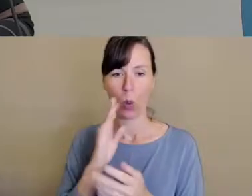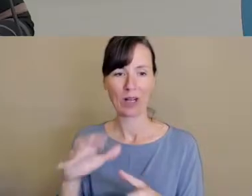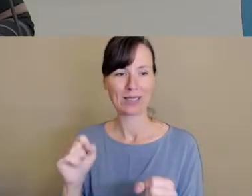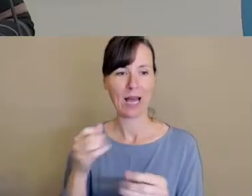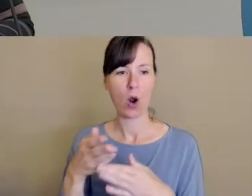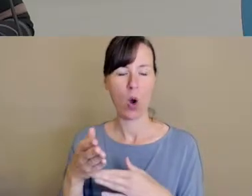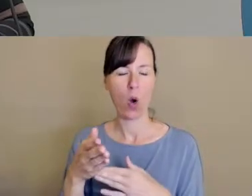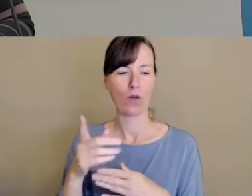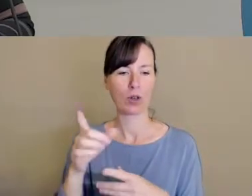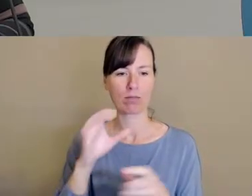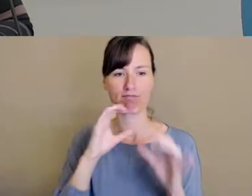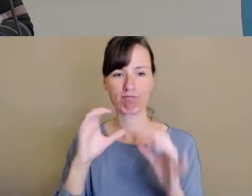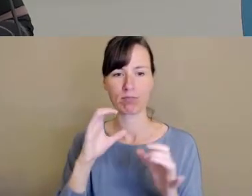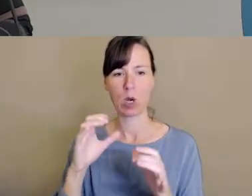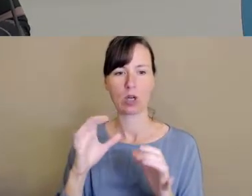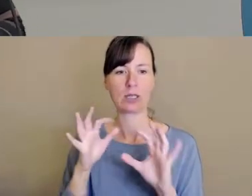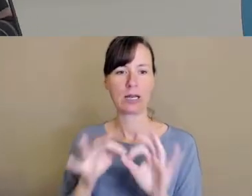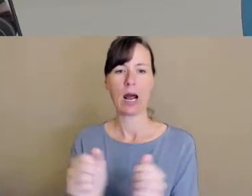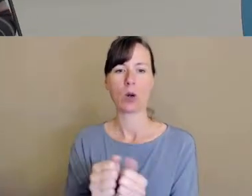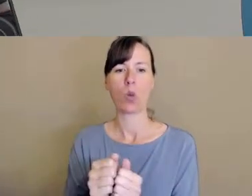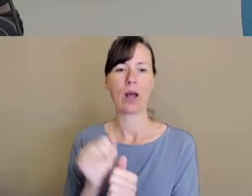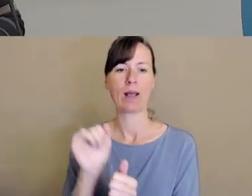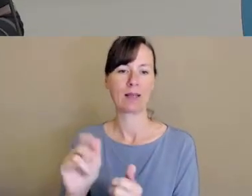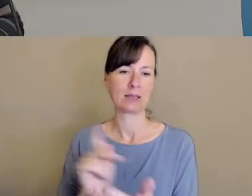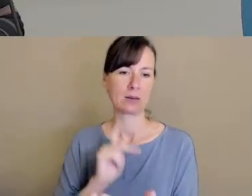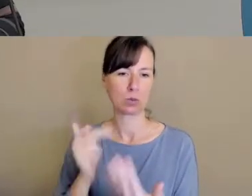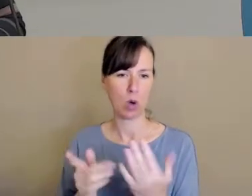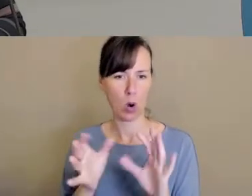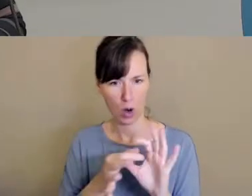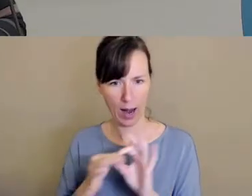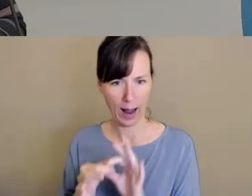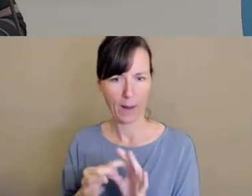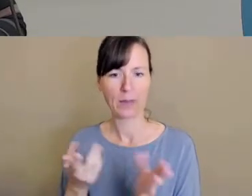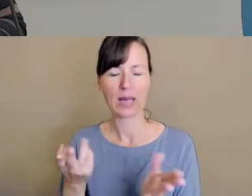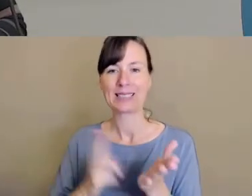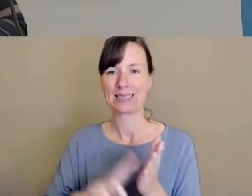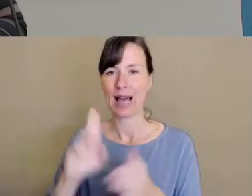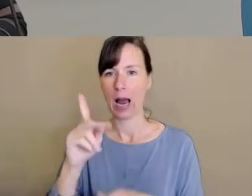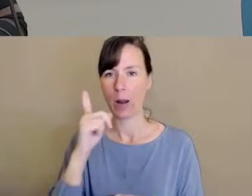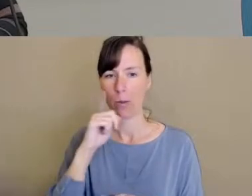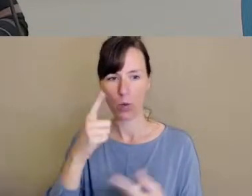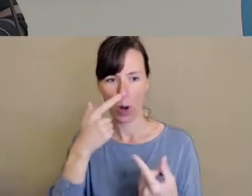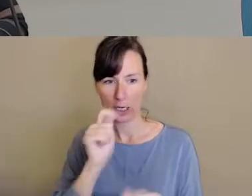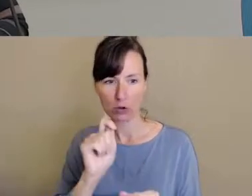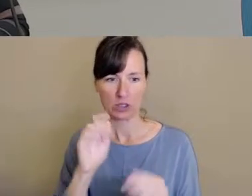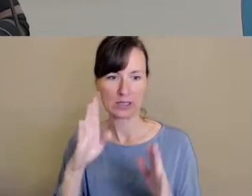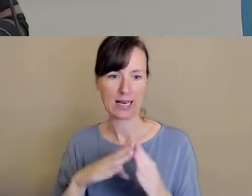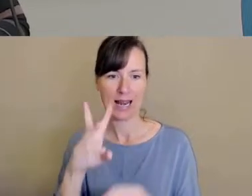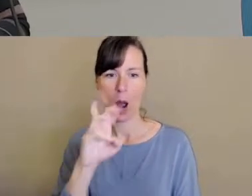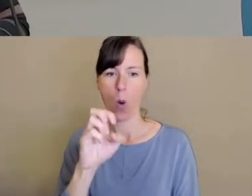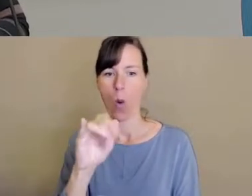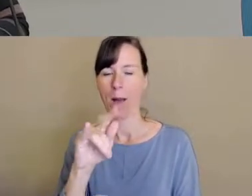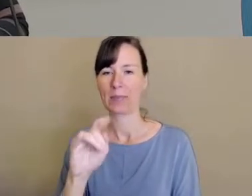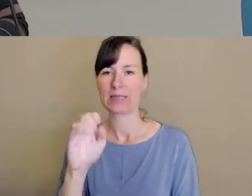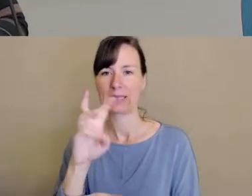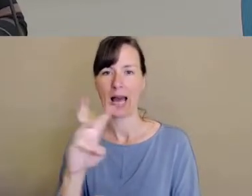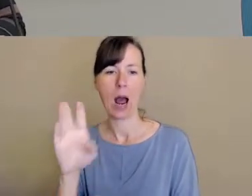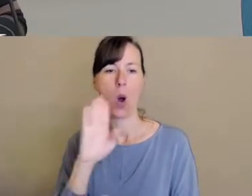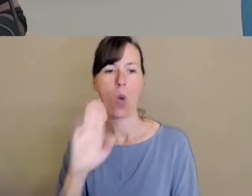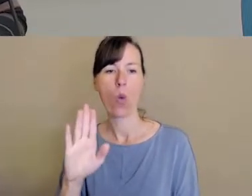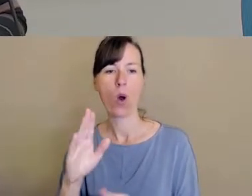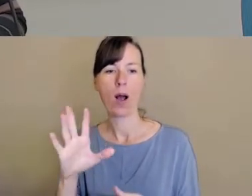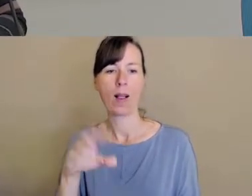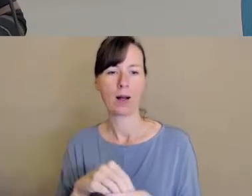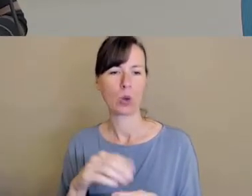new signups for interest. The town website will be updated to hyperlink to their sign-up page within the next 5 business